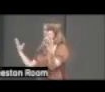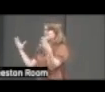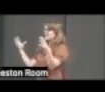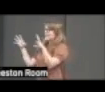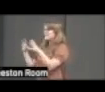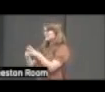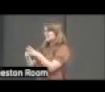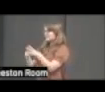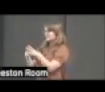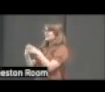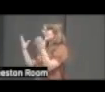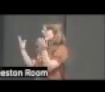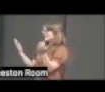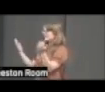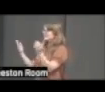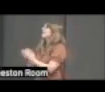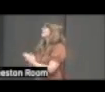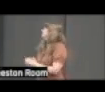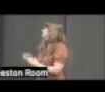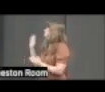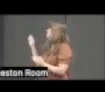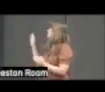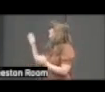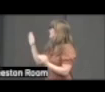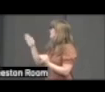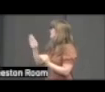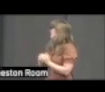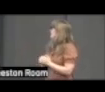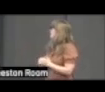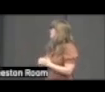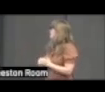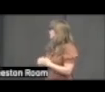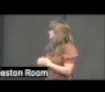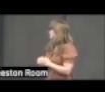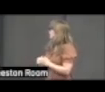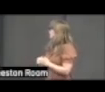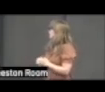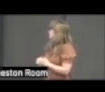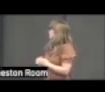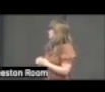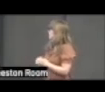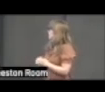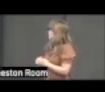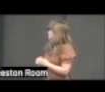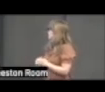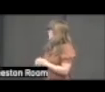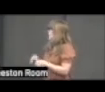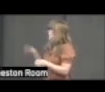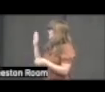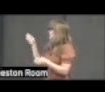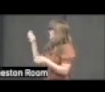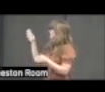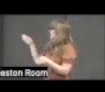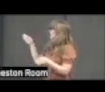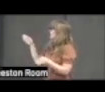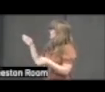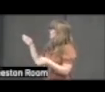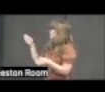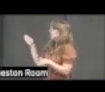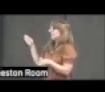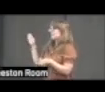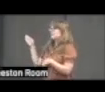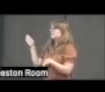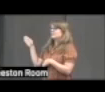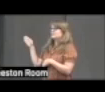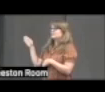and habitat shrinking by X amount, right? So they have very scientific definitions for all of these. The yellow, you get into